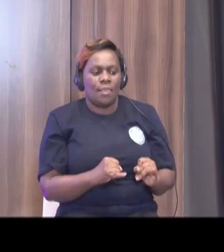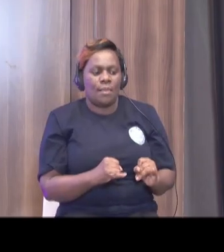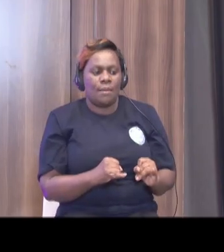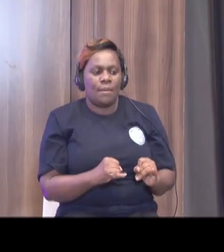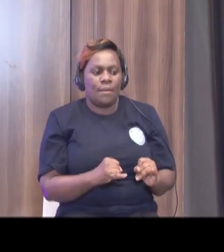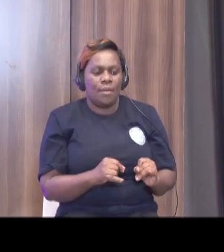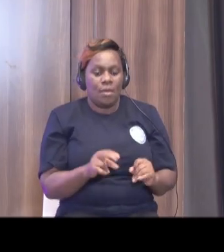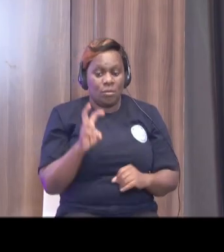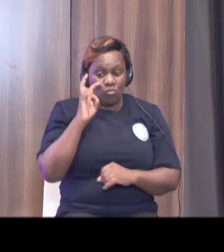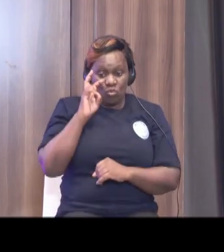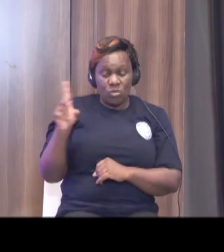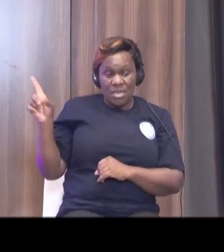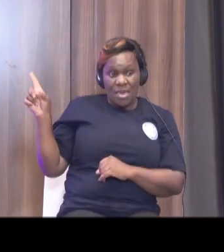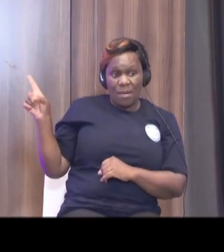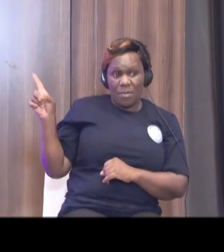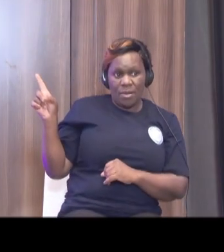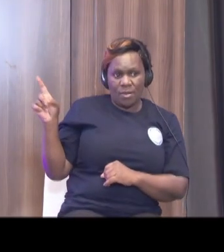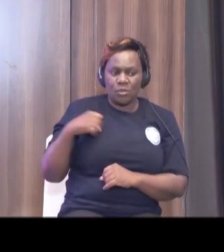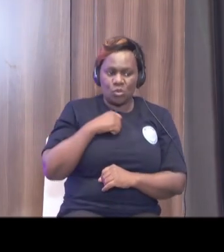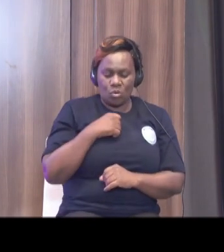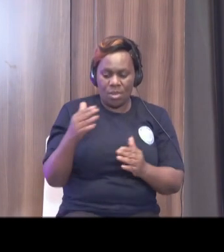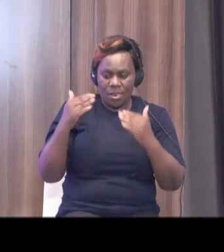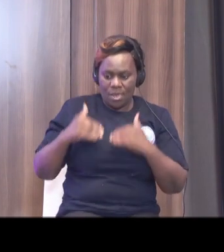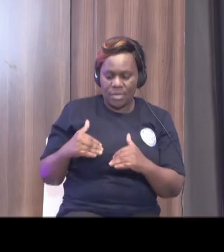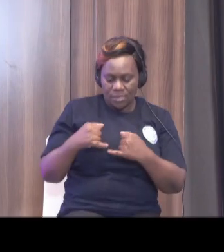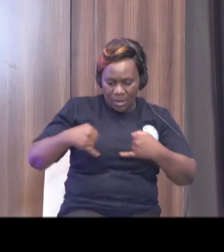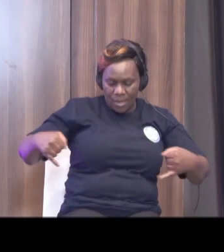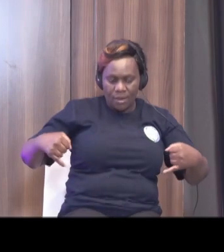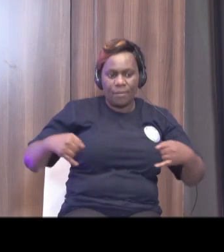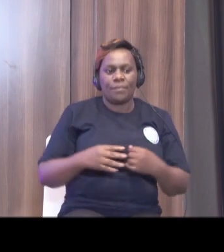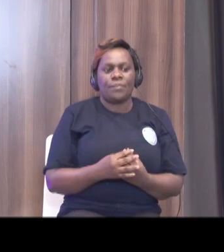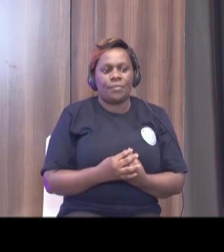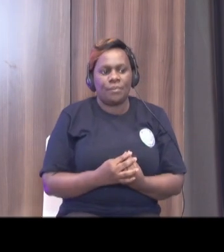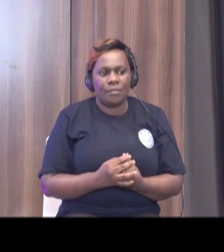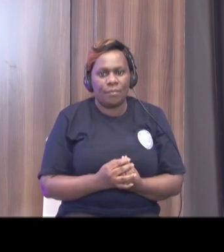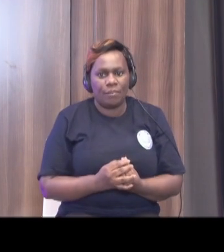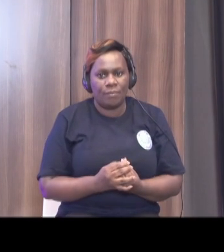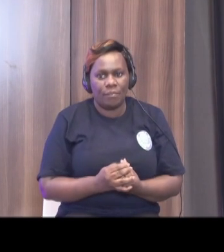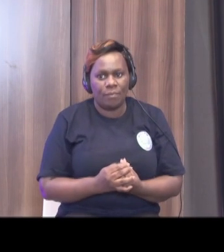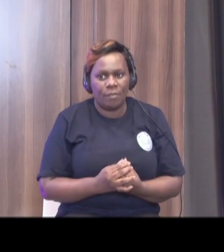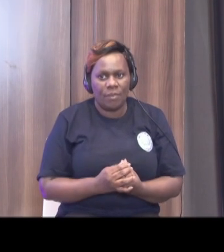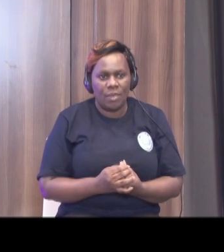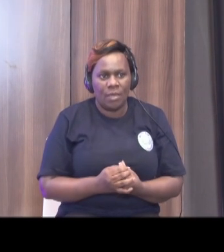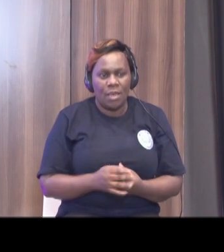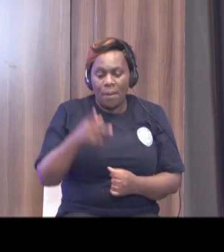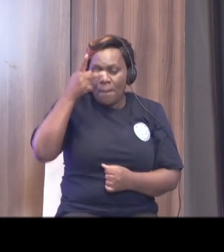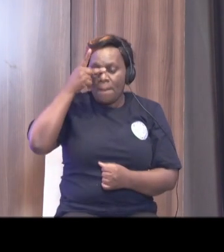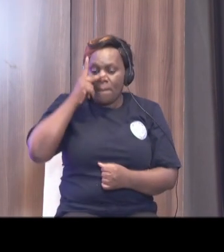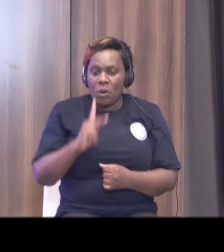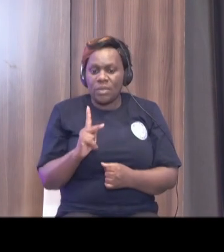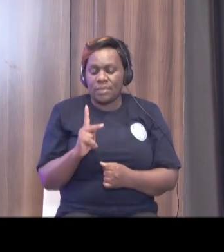And you can see here in the next slide that in terms of policies